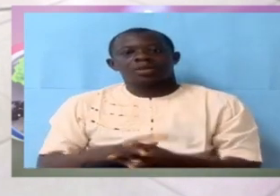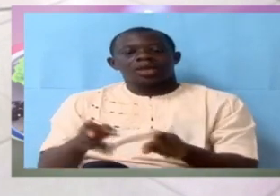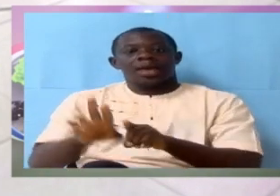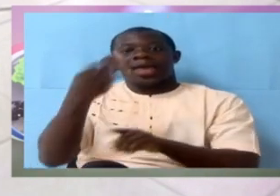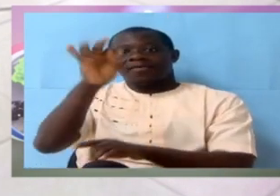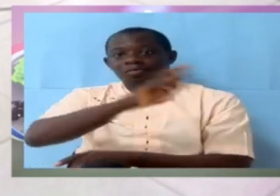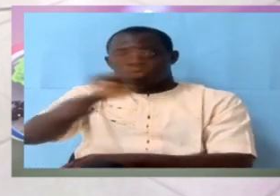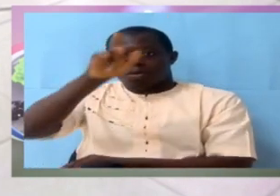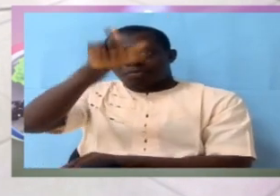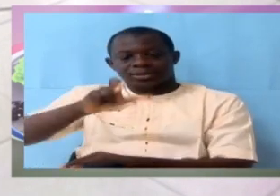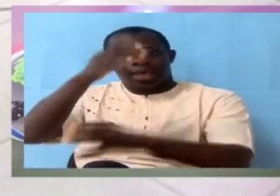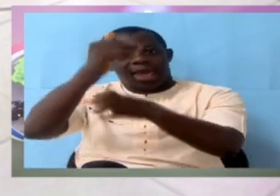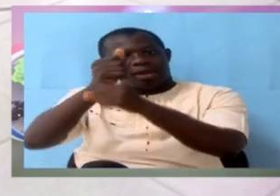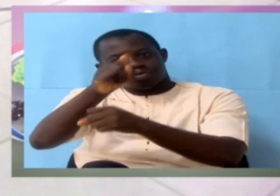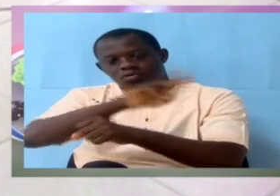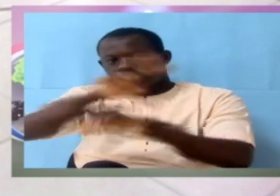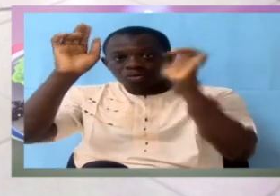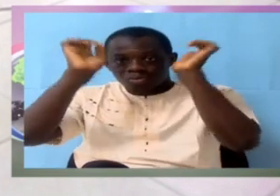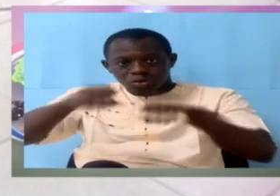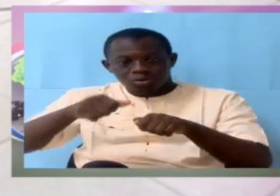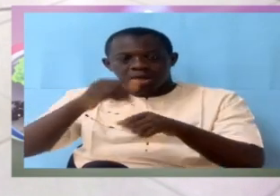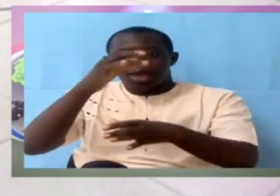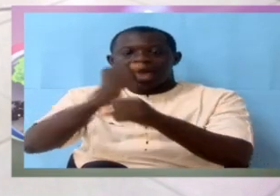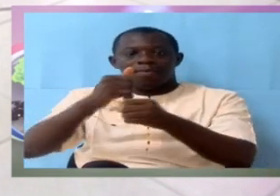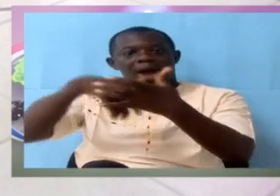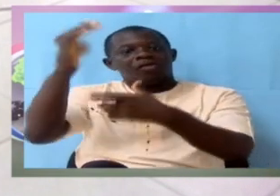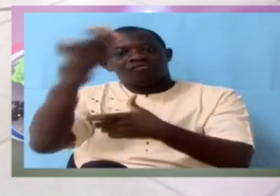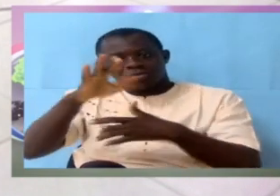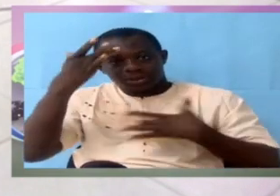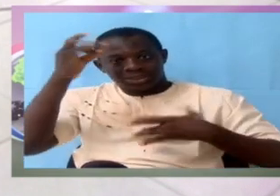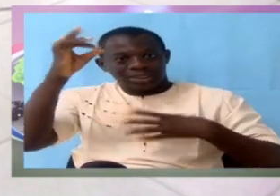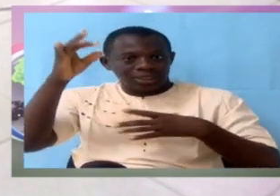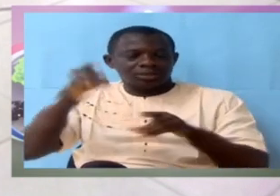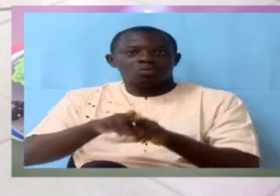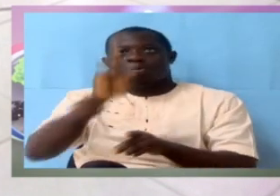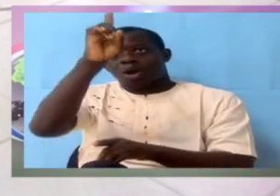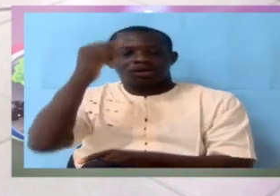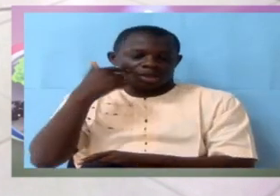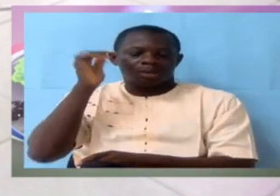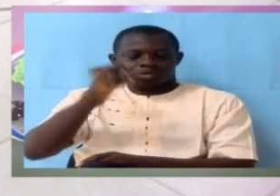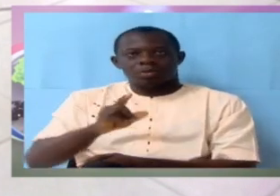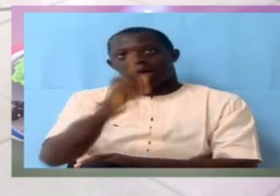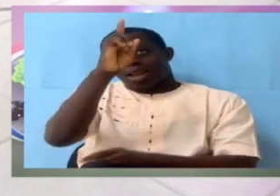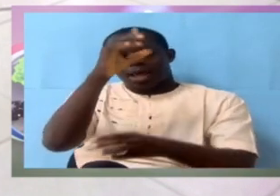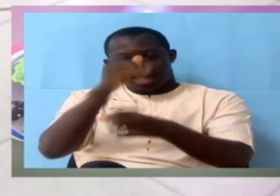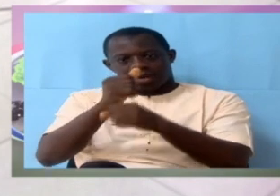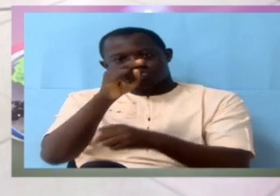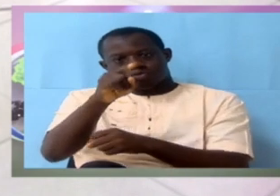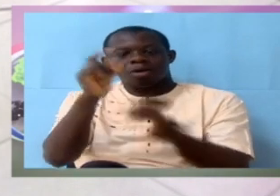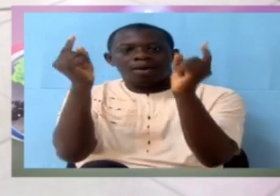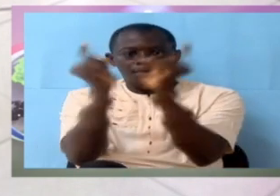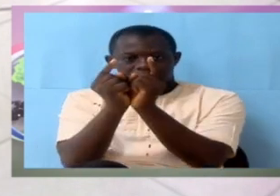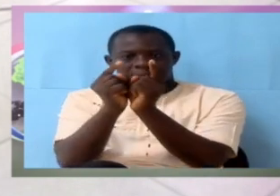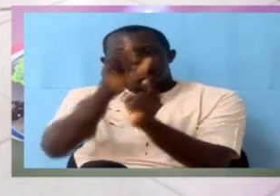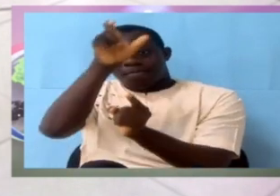If nobody can help you and get you out of it, one day Allah might help you to meet somebody who will